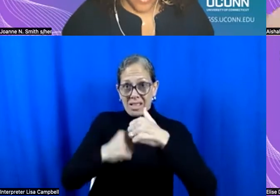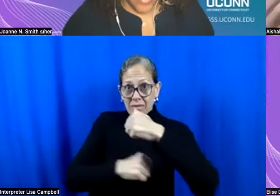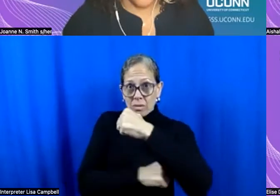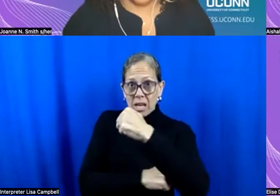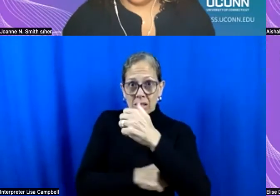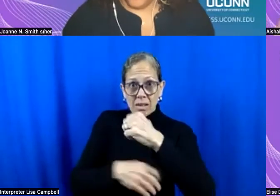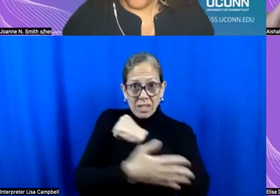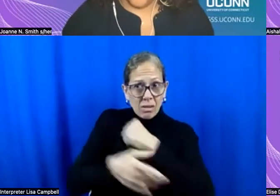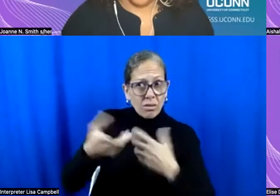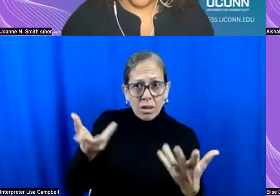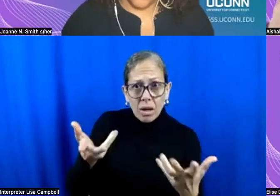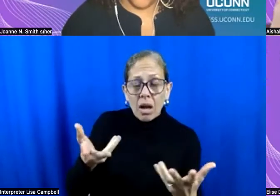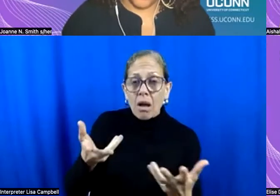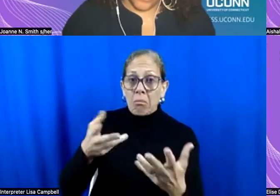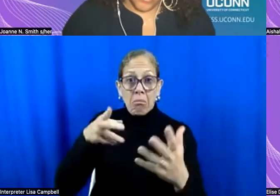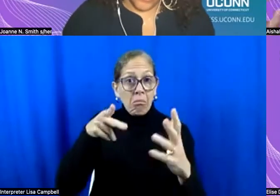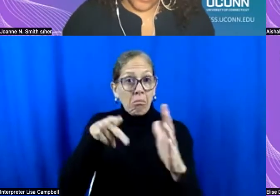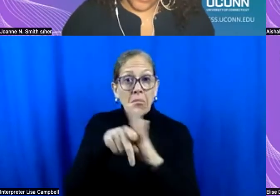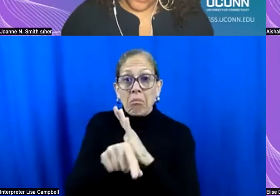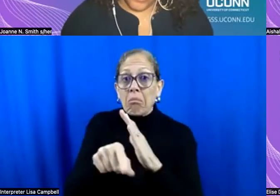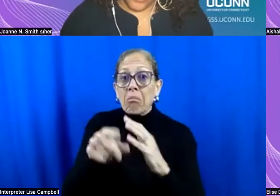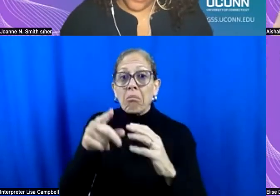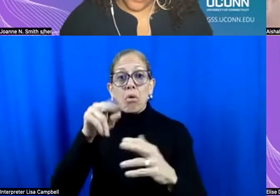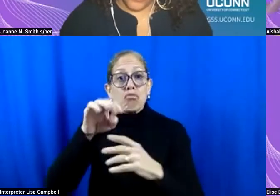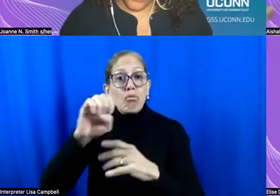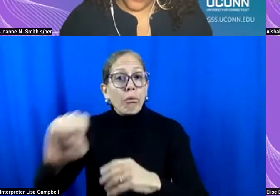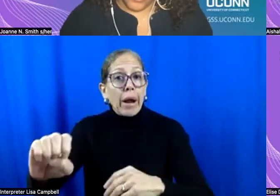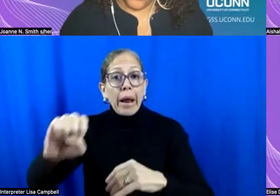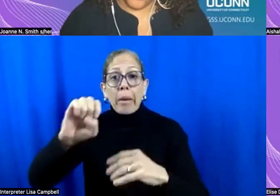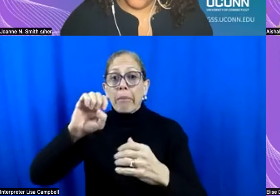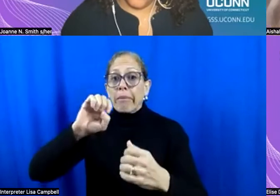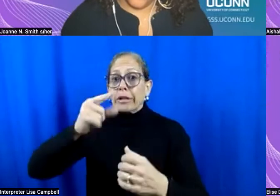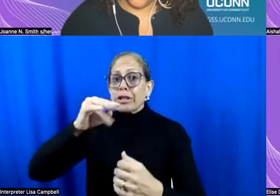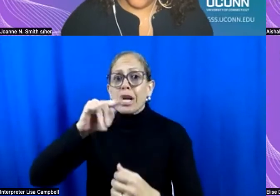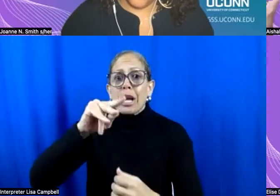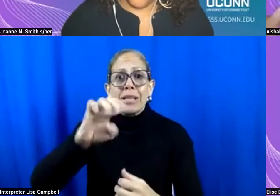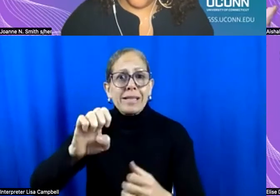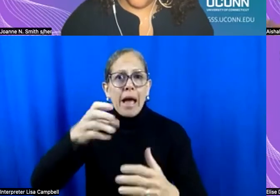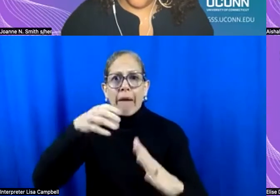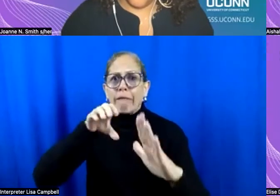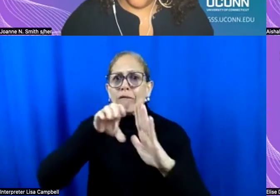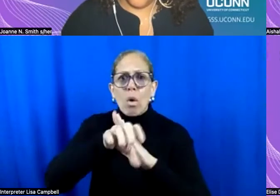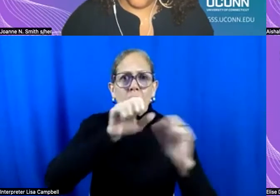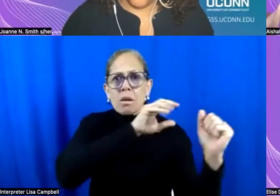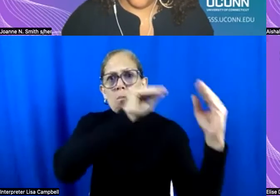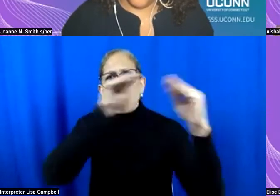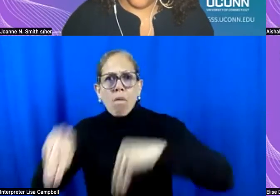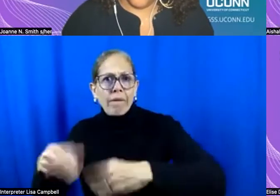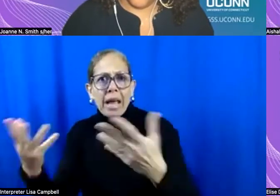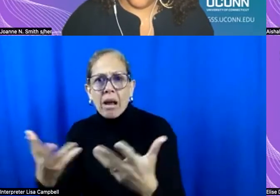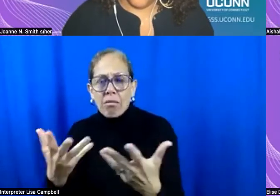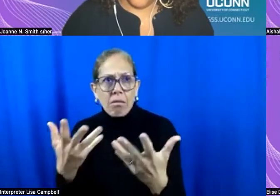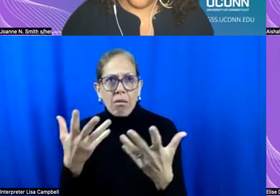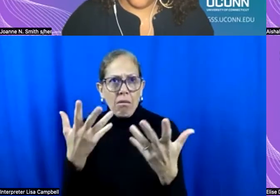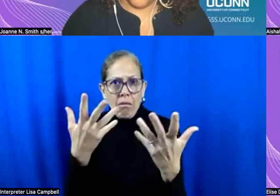genocide, enslavement, rape, you know, for indentured servitude, forced migration, on of so many people